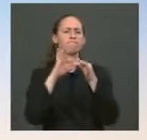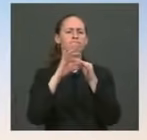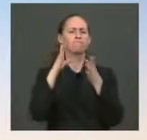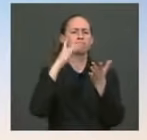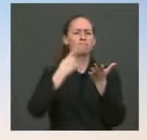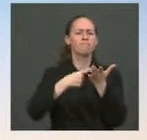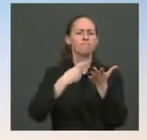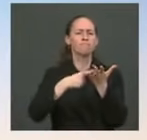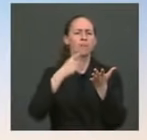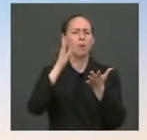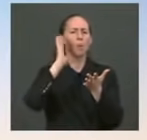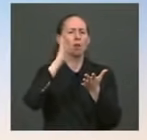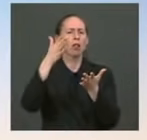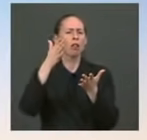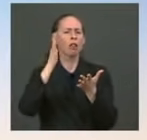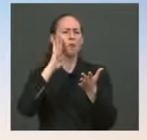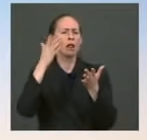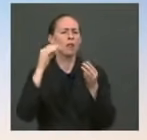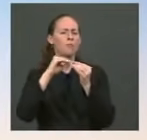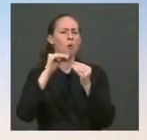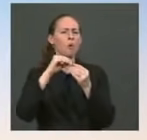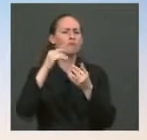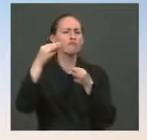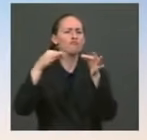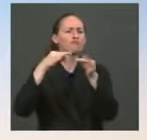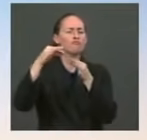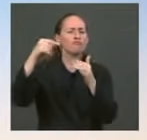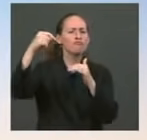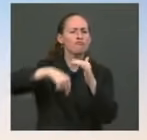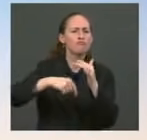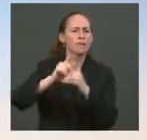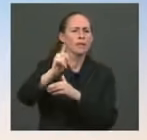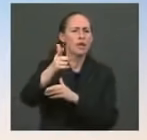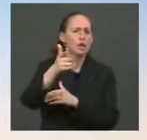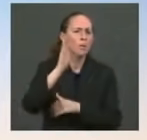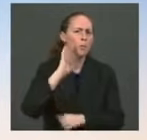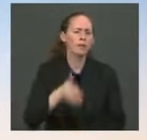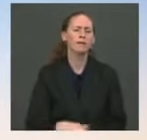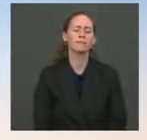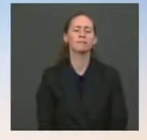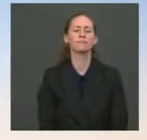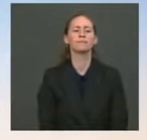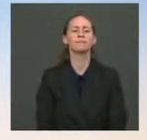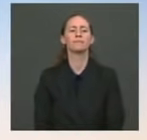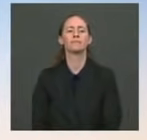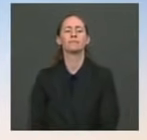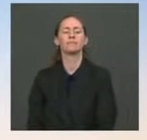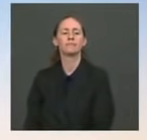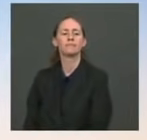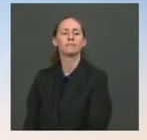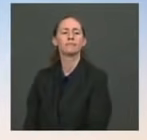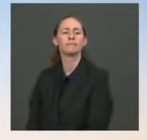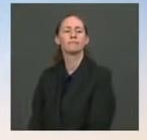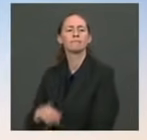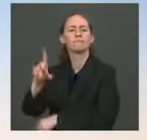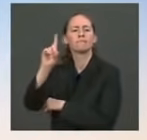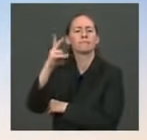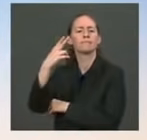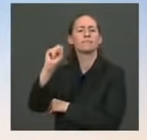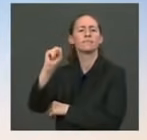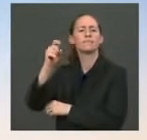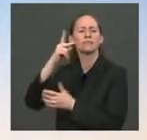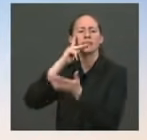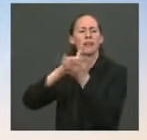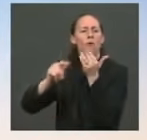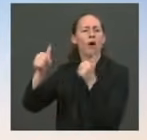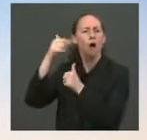came out here, but we'll have a lot that we will put out to all of you. Go ahead, Karen. Thanks, Jen. Two questions. The DHS secretary several times said he didn't want to impair